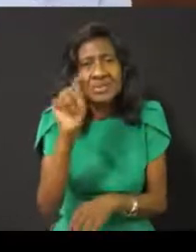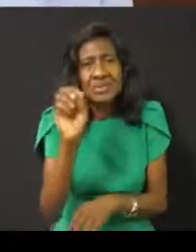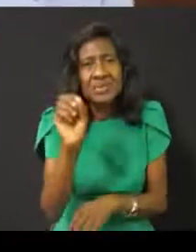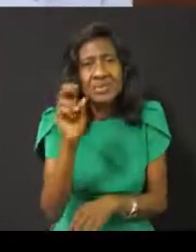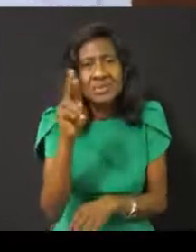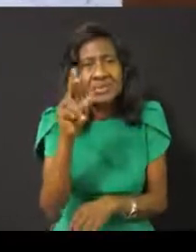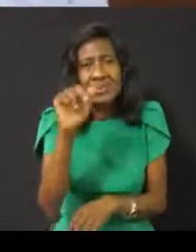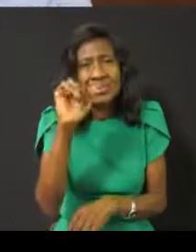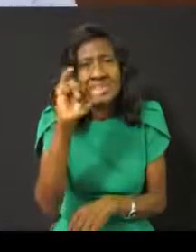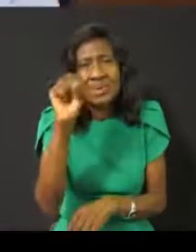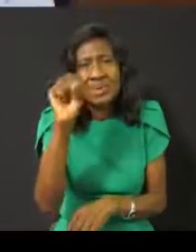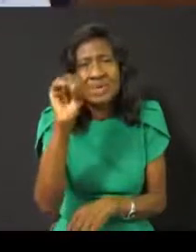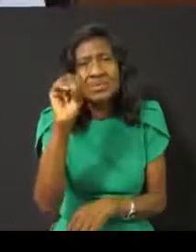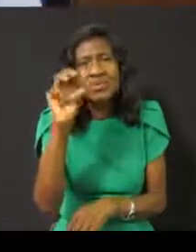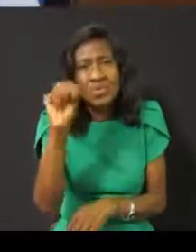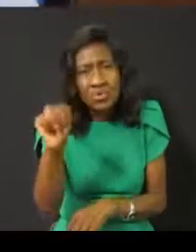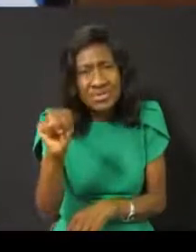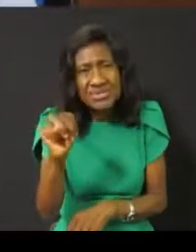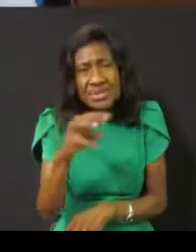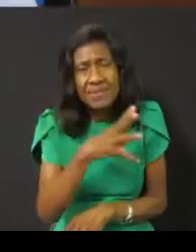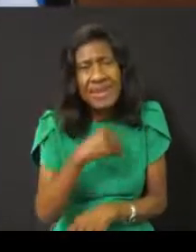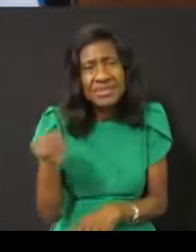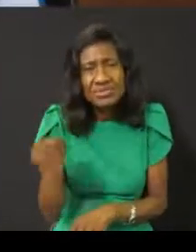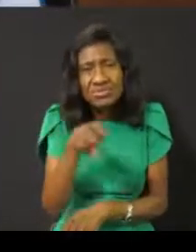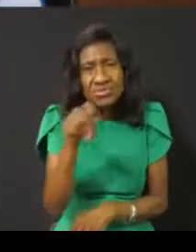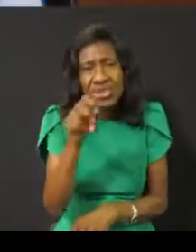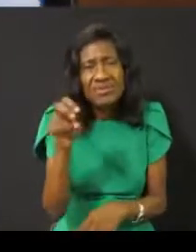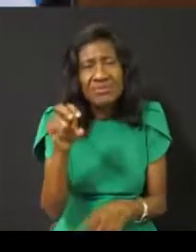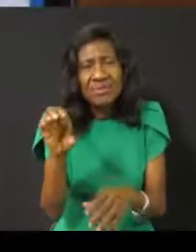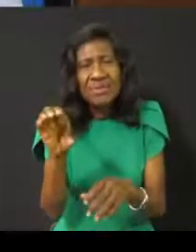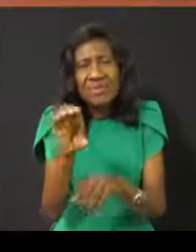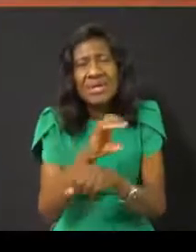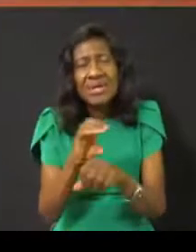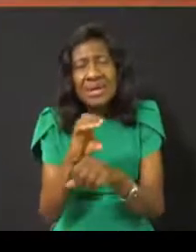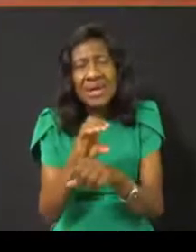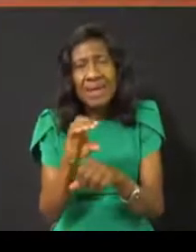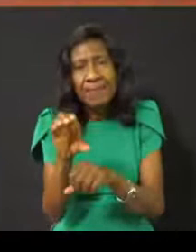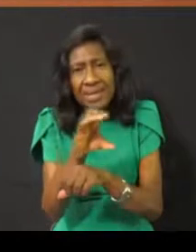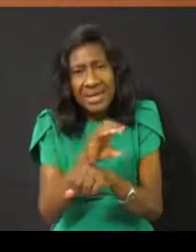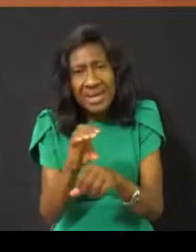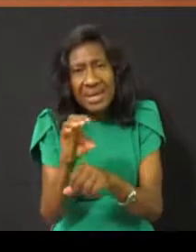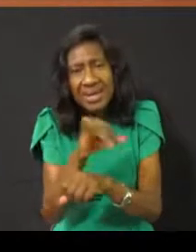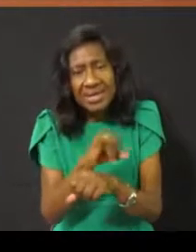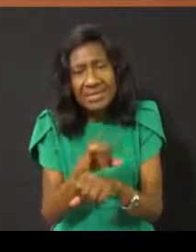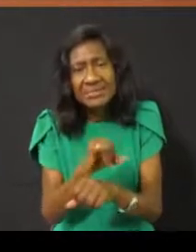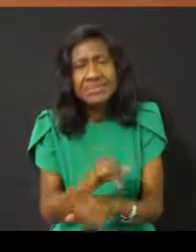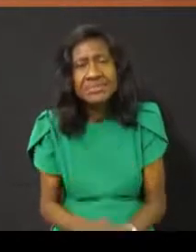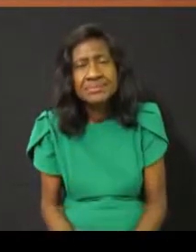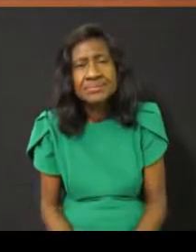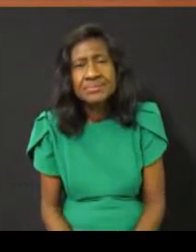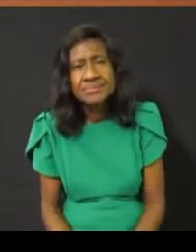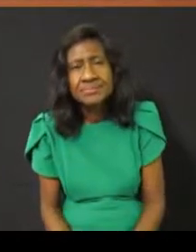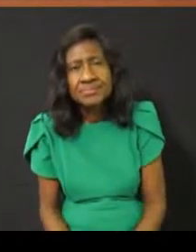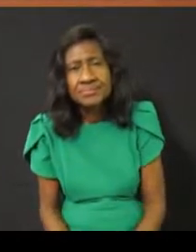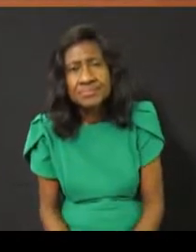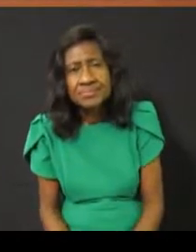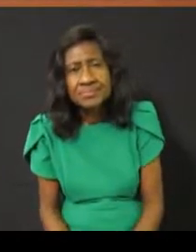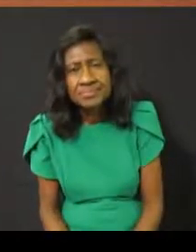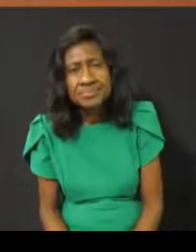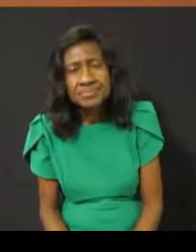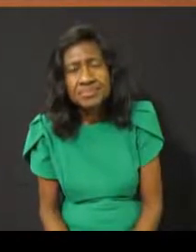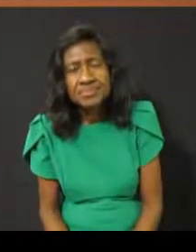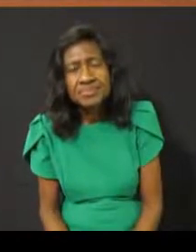Cassandra Morris here, but it's... Are you speaking, let me see if I can understand the question properly, but enforcement